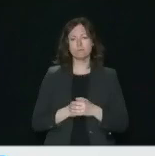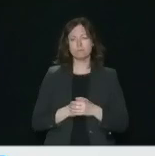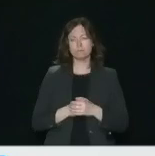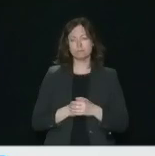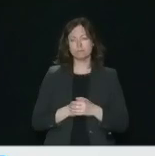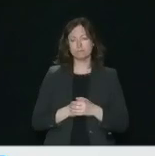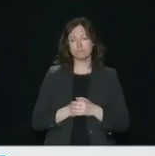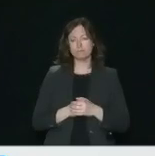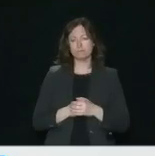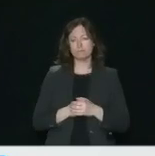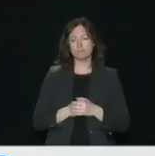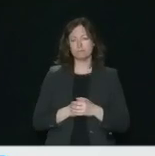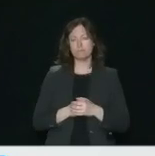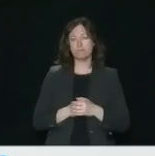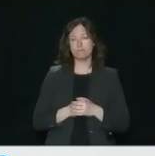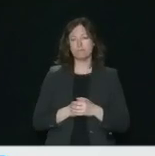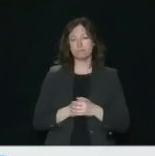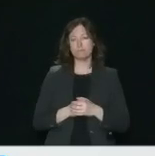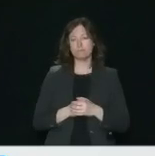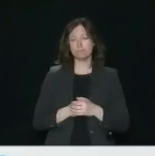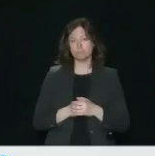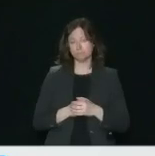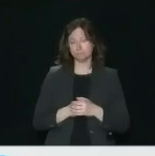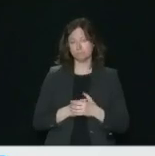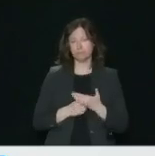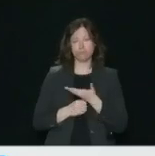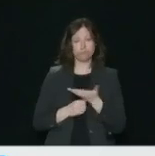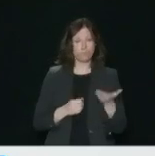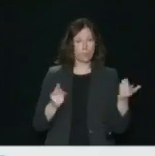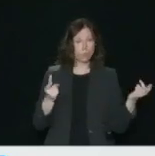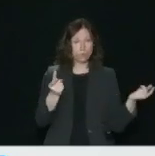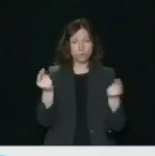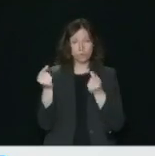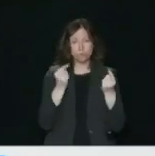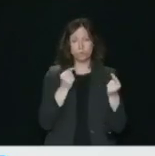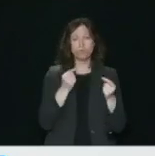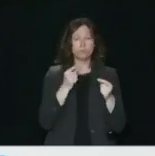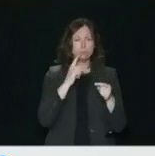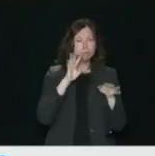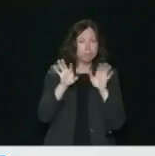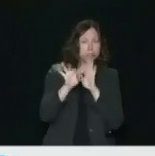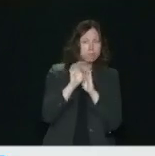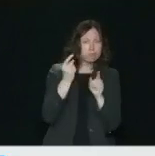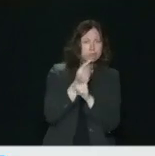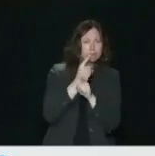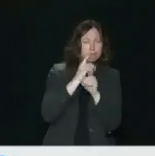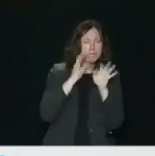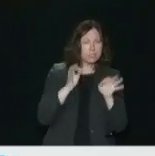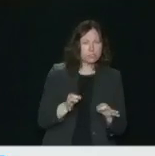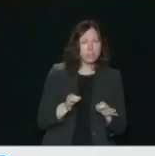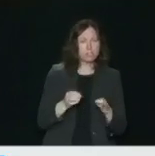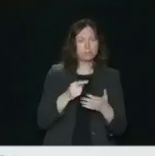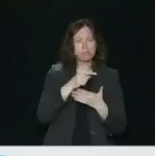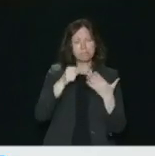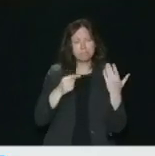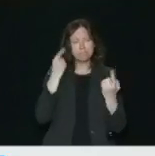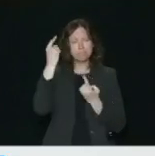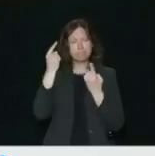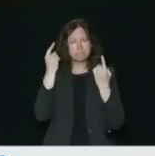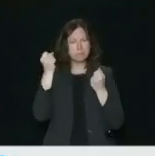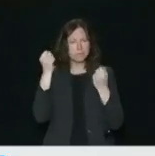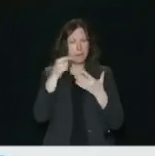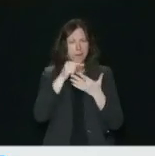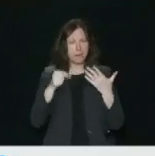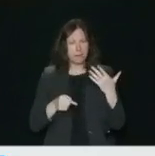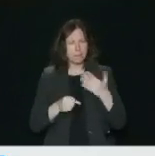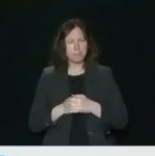most jurisdictions. Over the last few weeks, the numbers of people with COVID in hospitals and